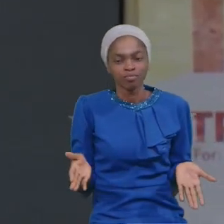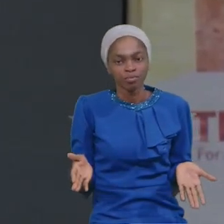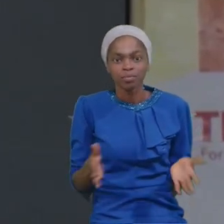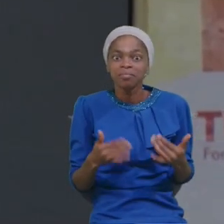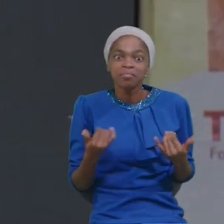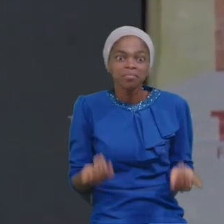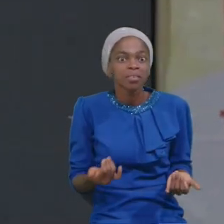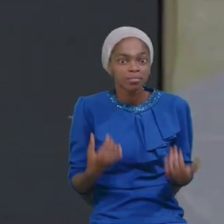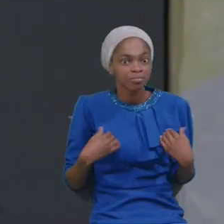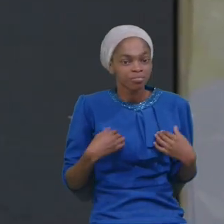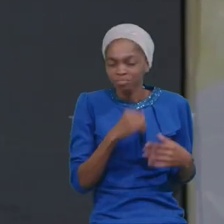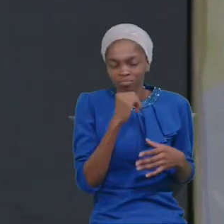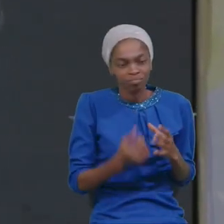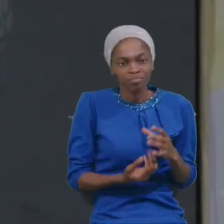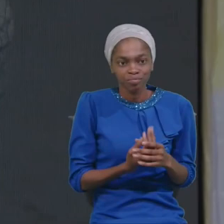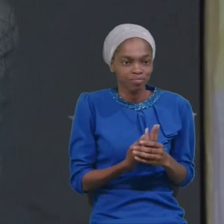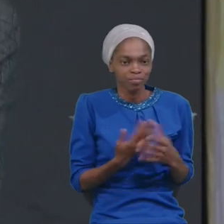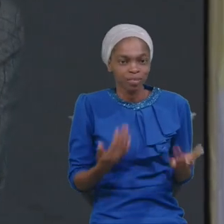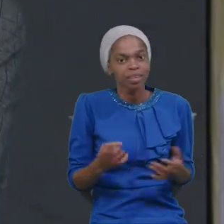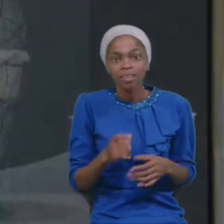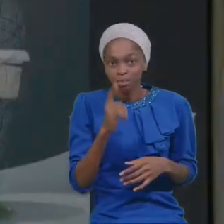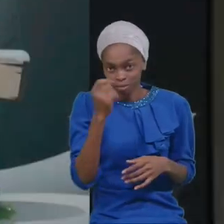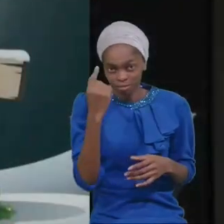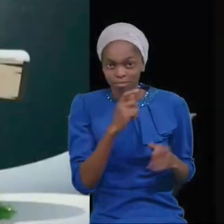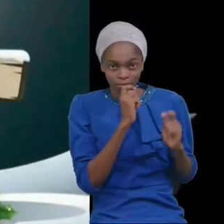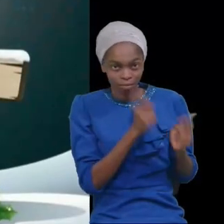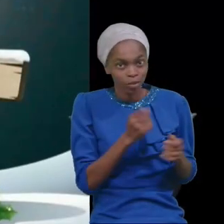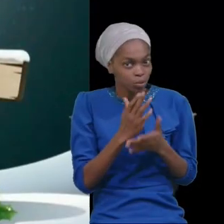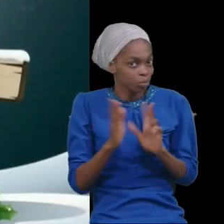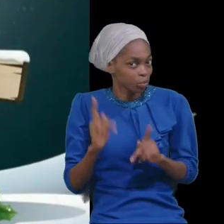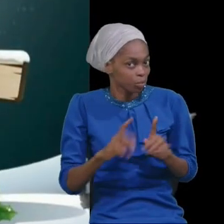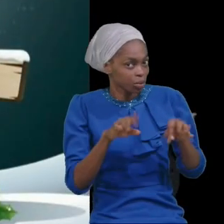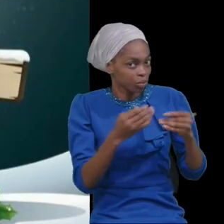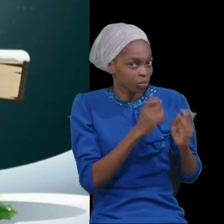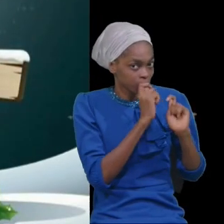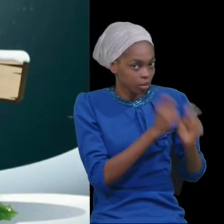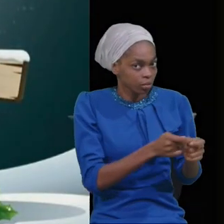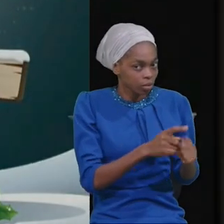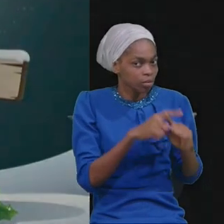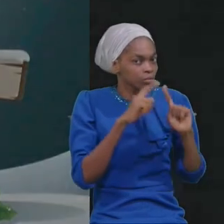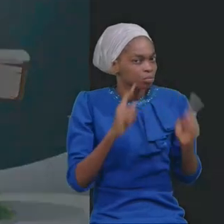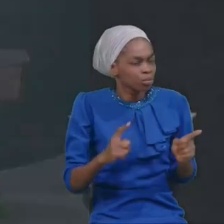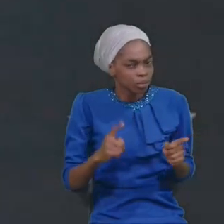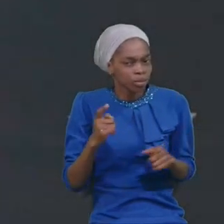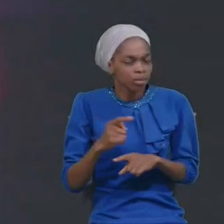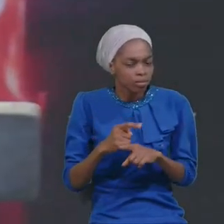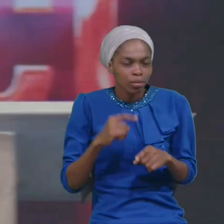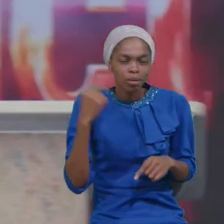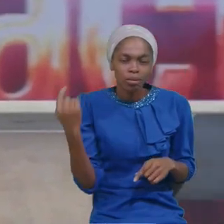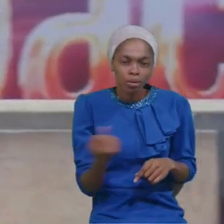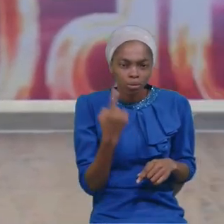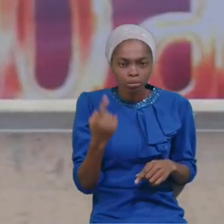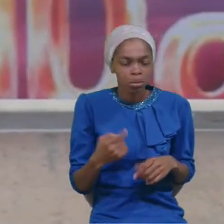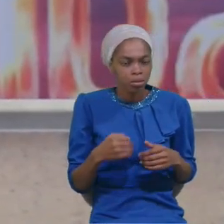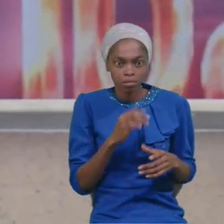they always, always expire. And we can't continue to make use of them